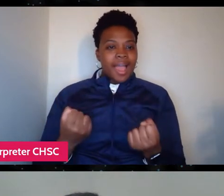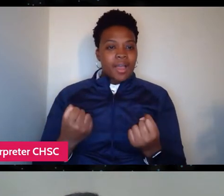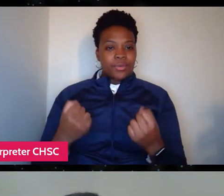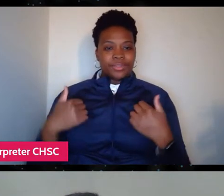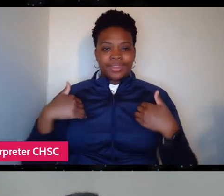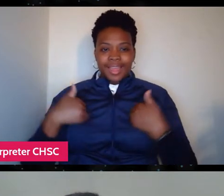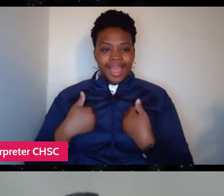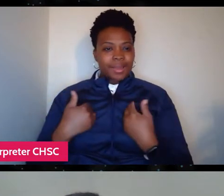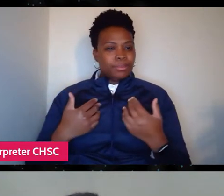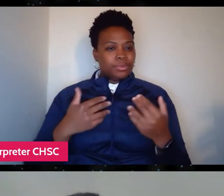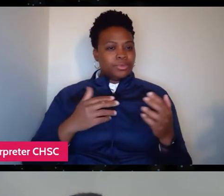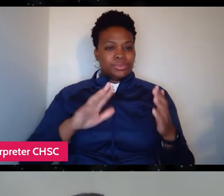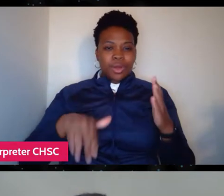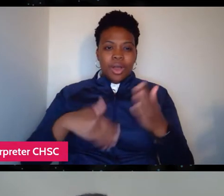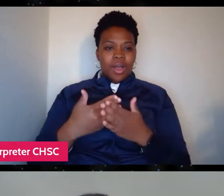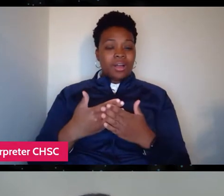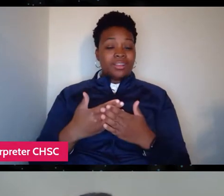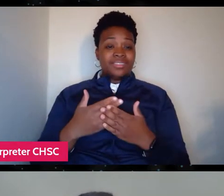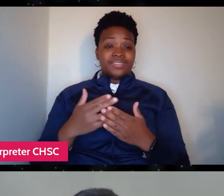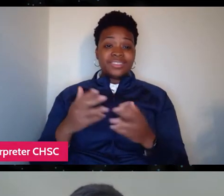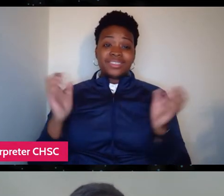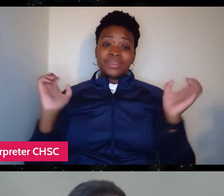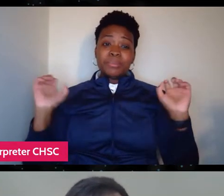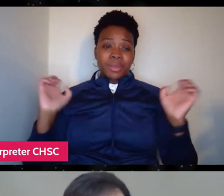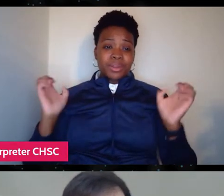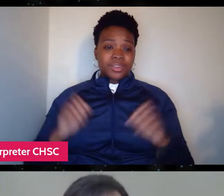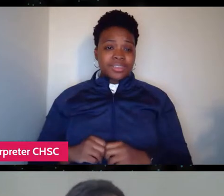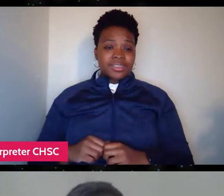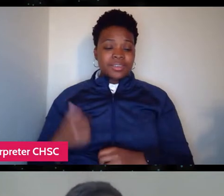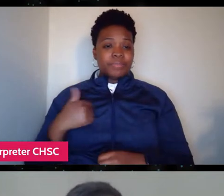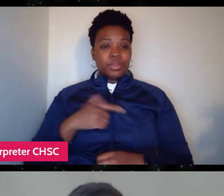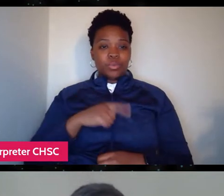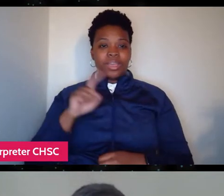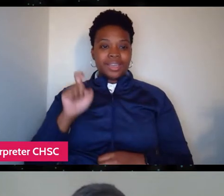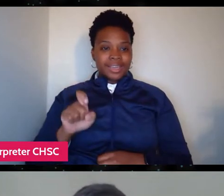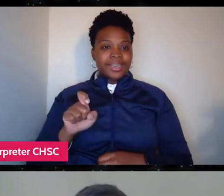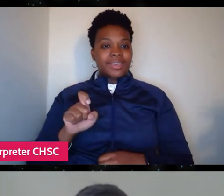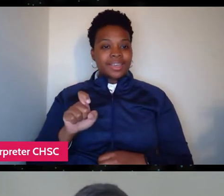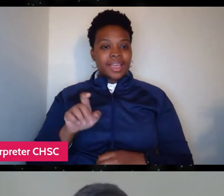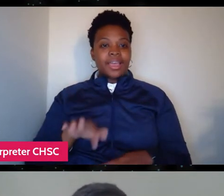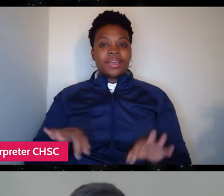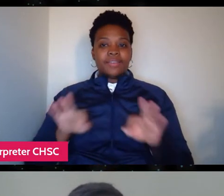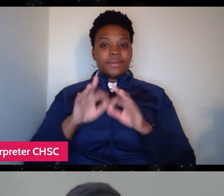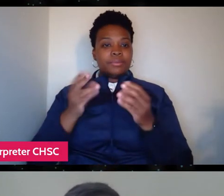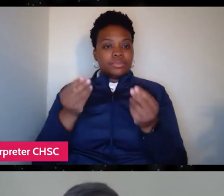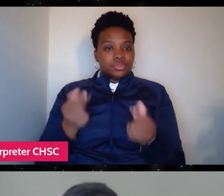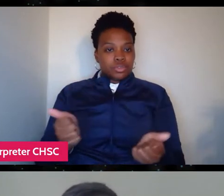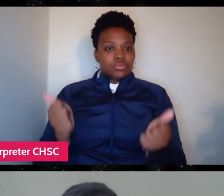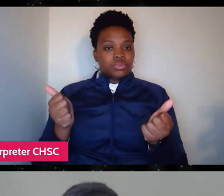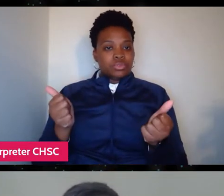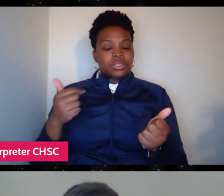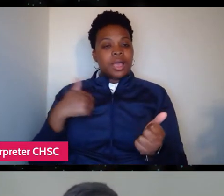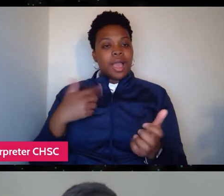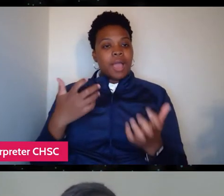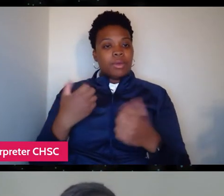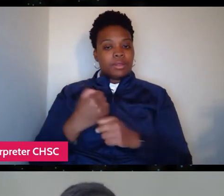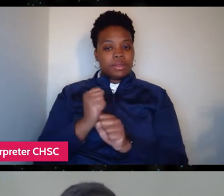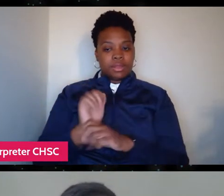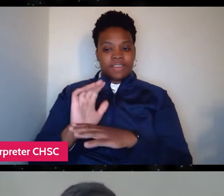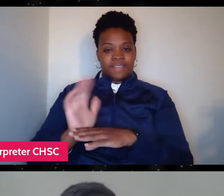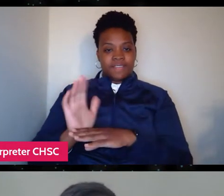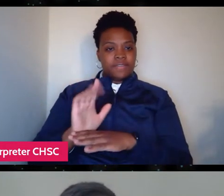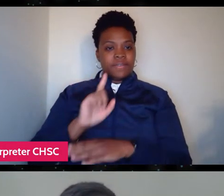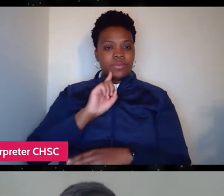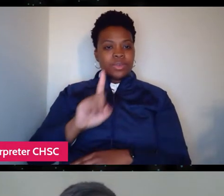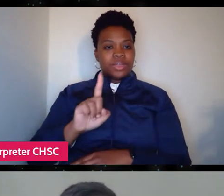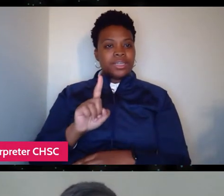it is an emergency. And we need viable solutions. And I wanted to make a film and really